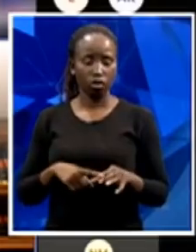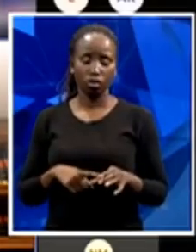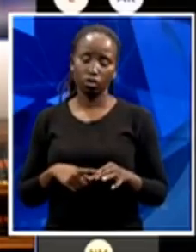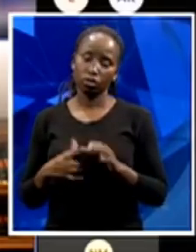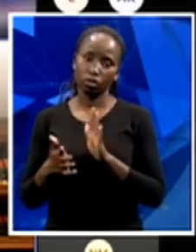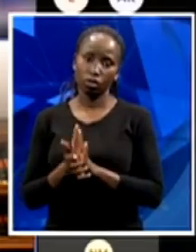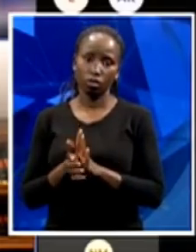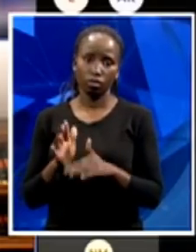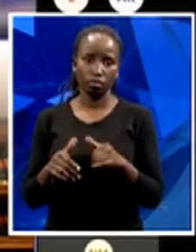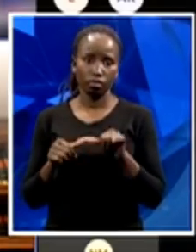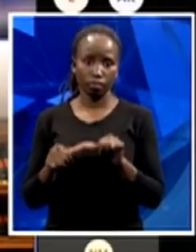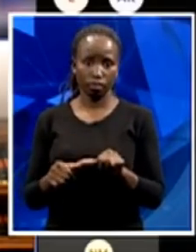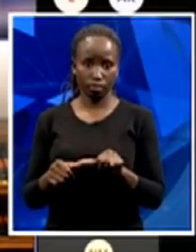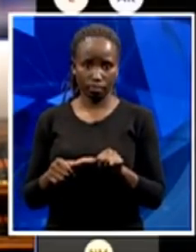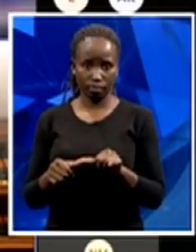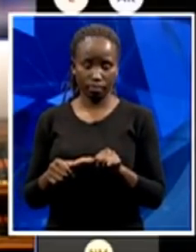Secretary-General.